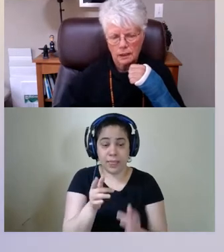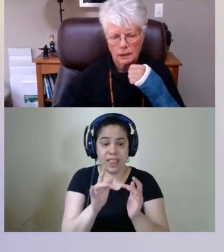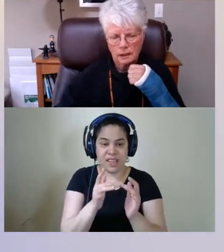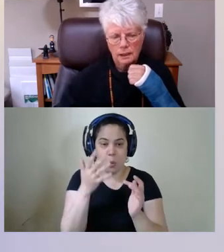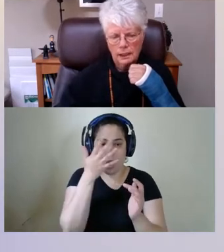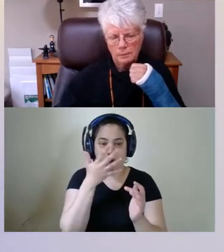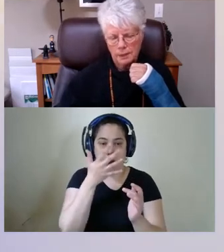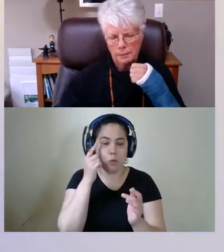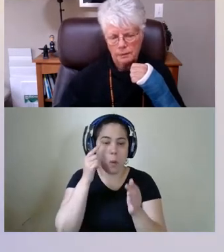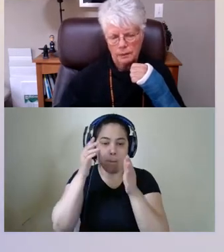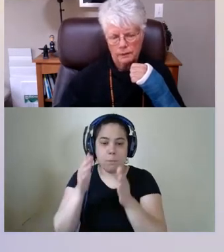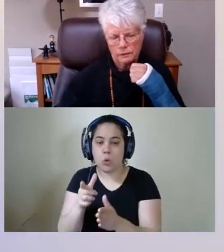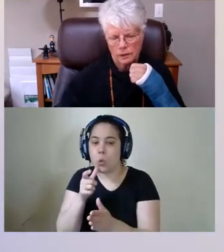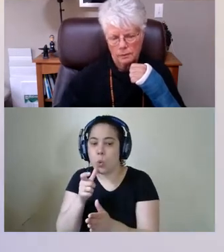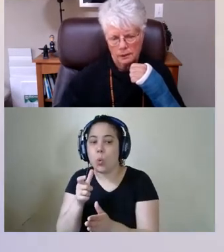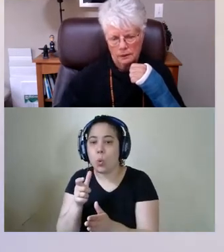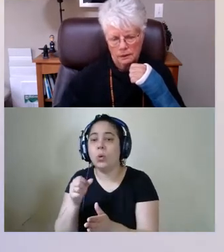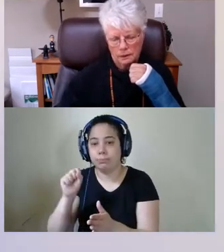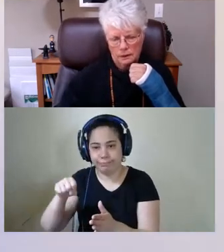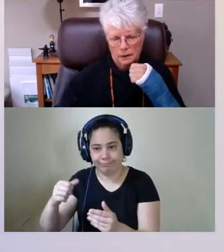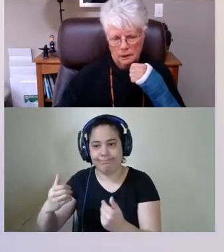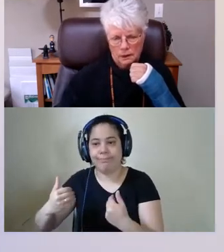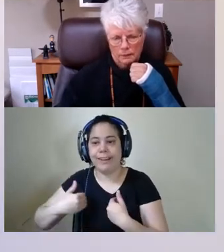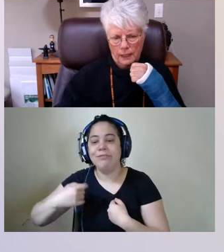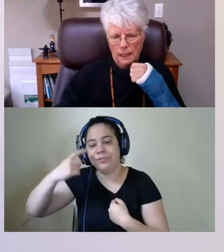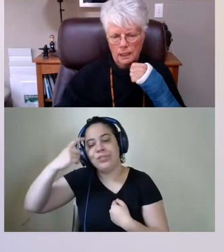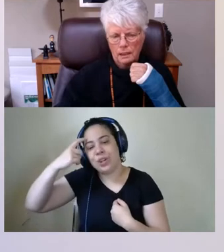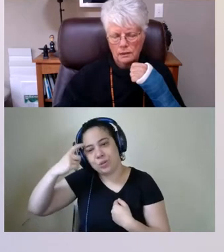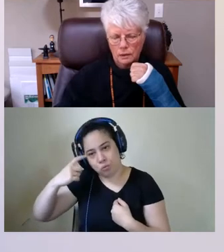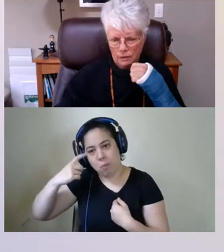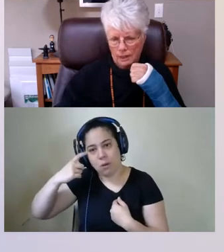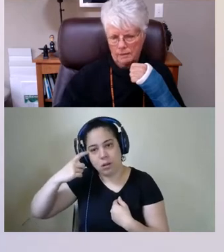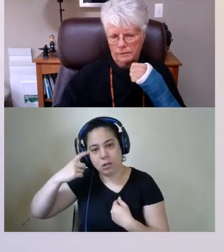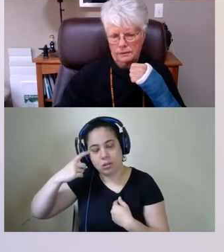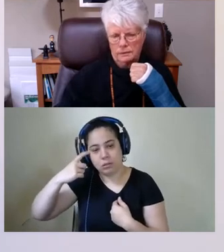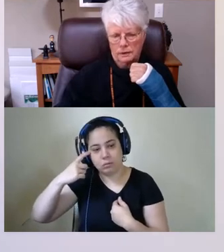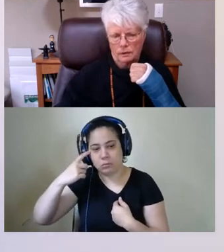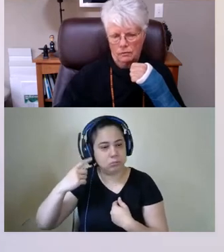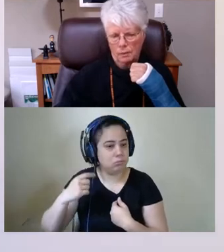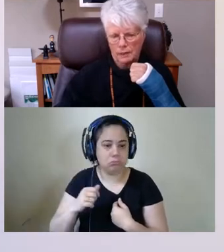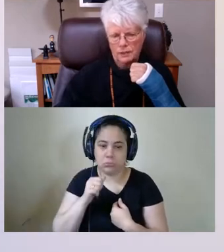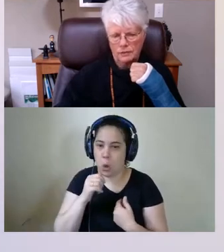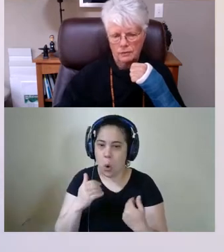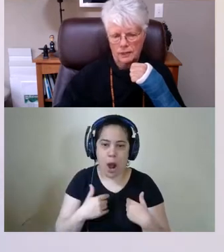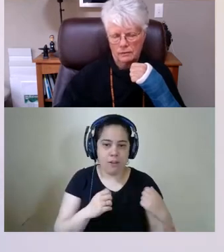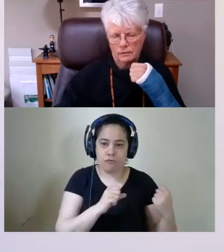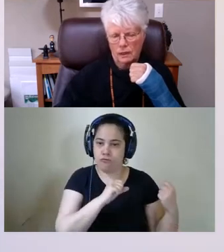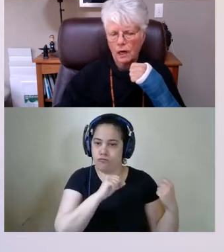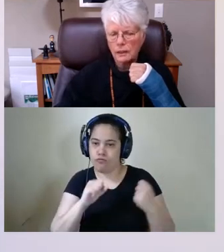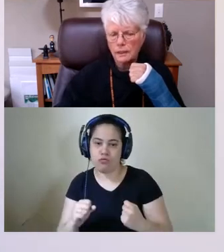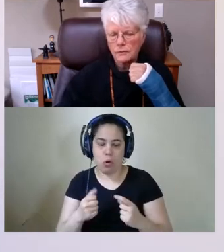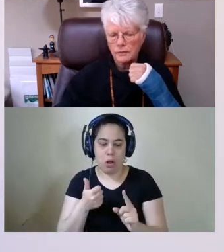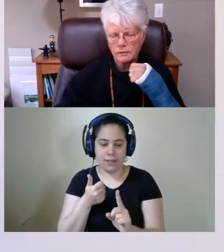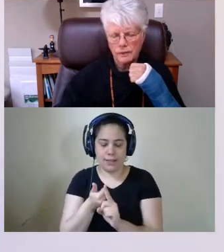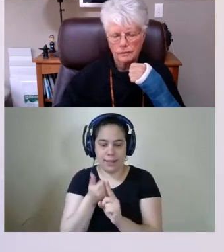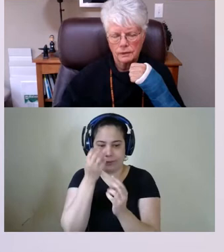like in people with trauma. They don't have a robust sense of self,